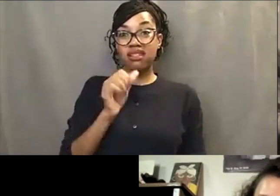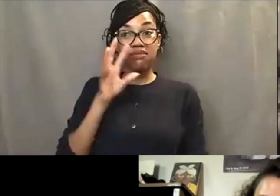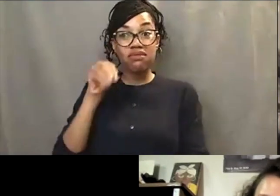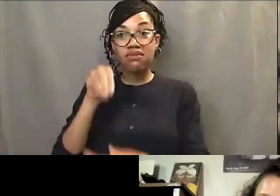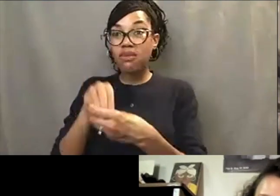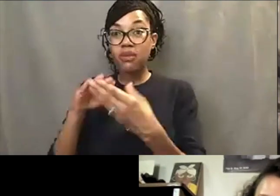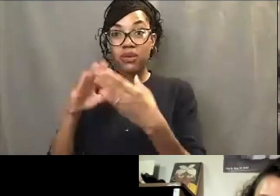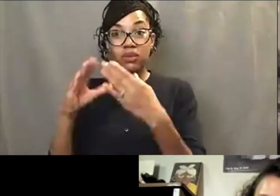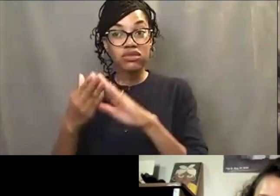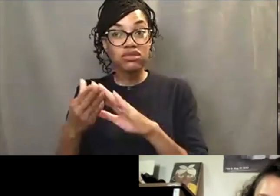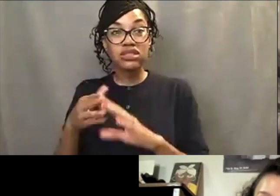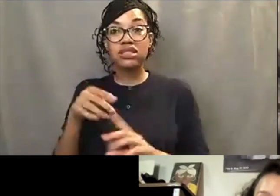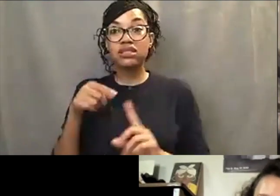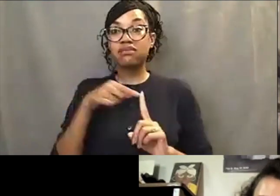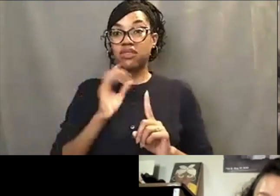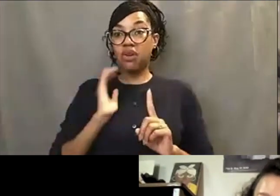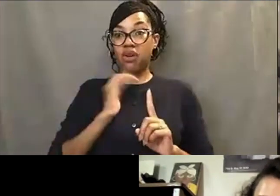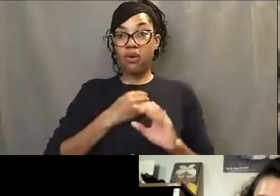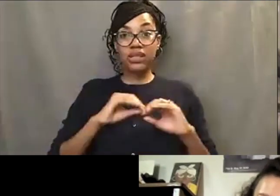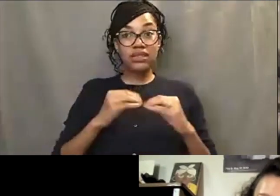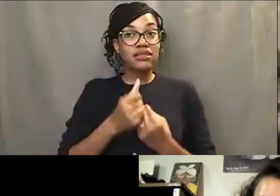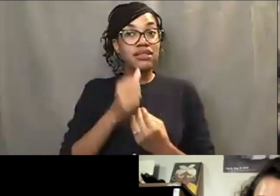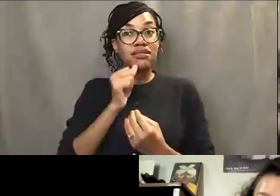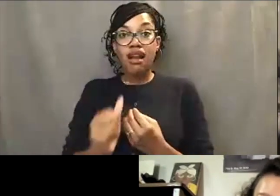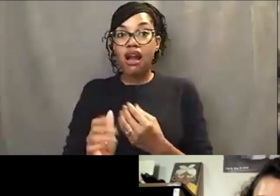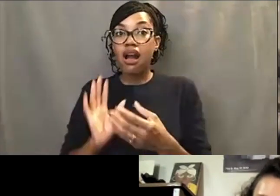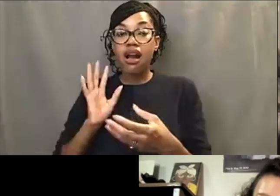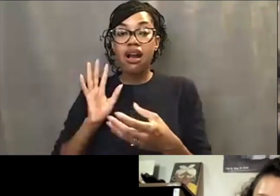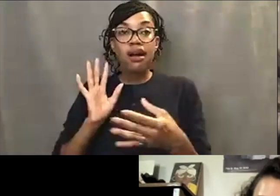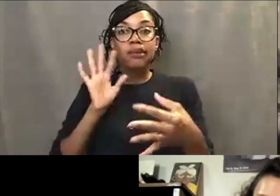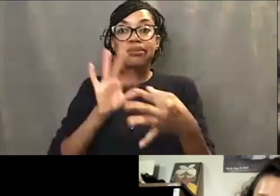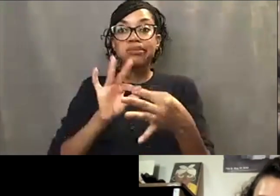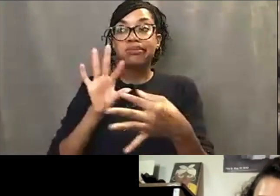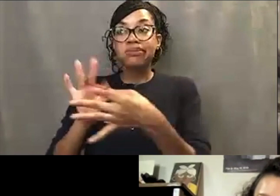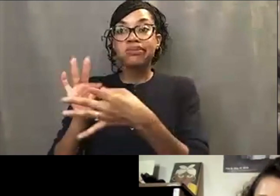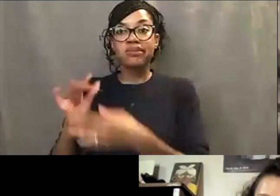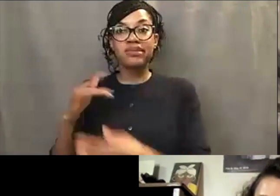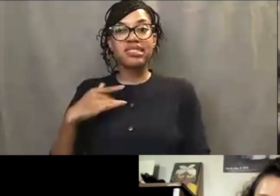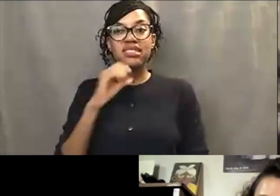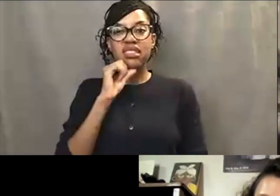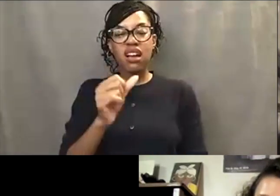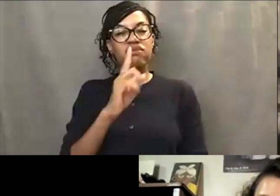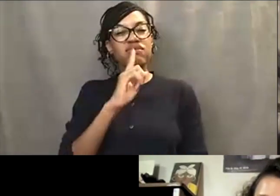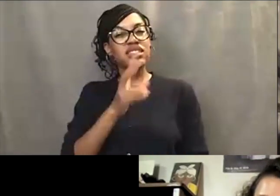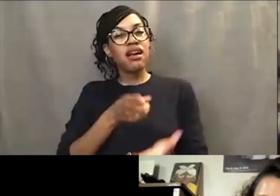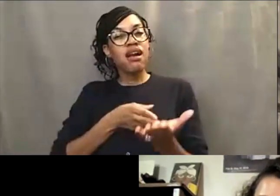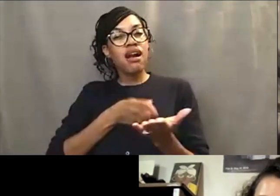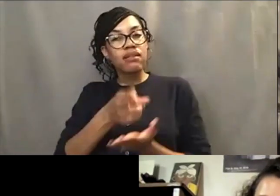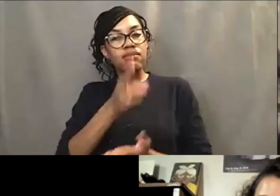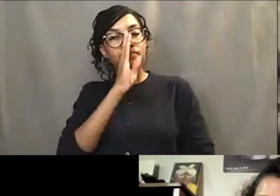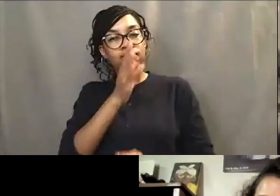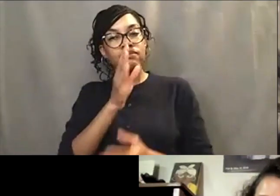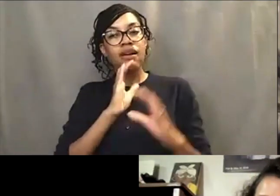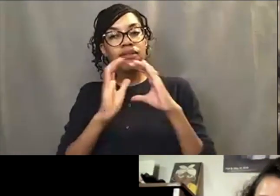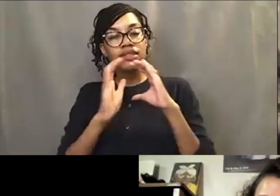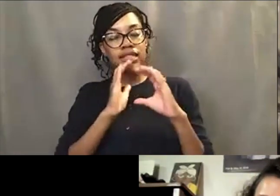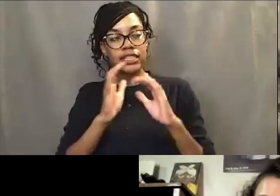Having some real honest conversations about that, and allowing those relationships to